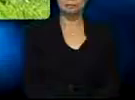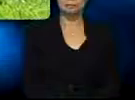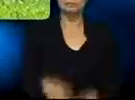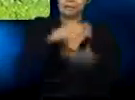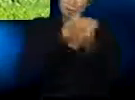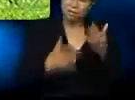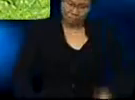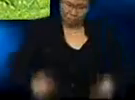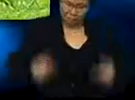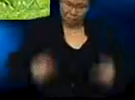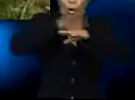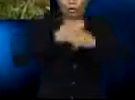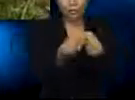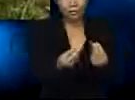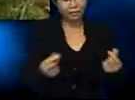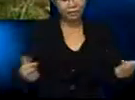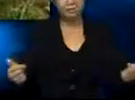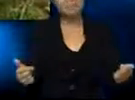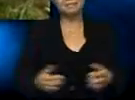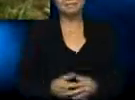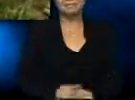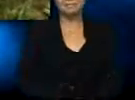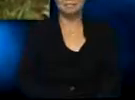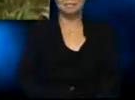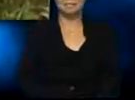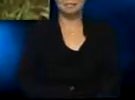Some live on the ground.